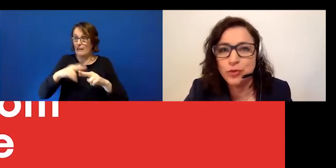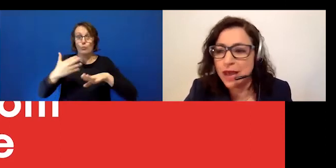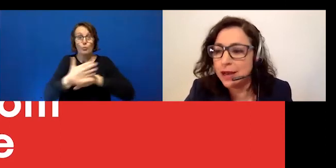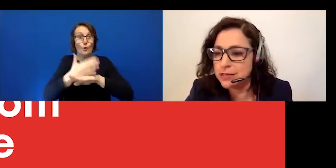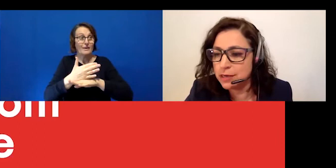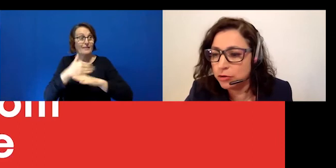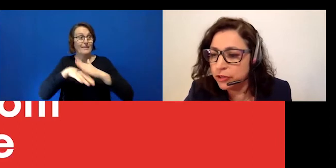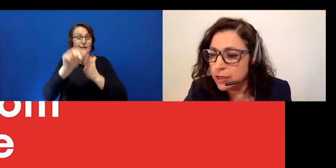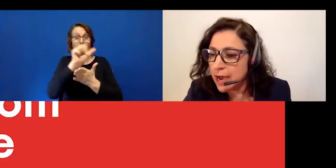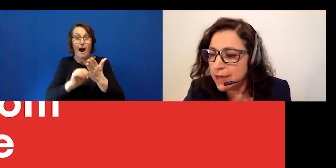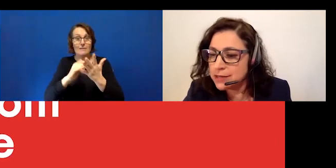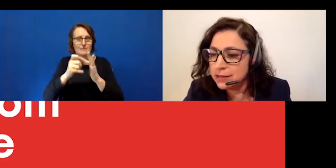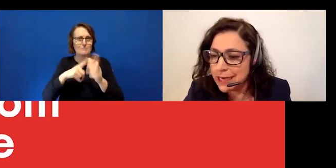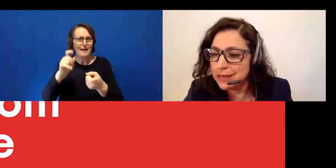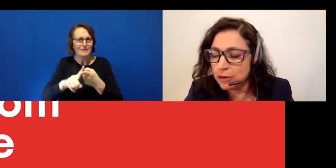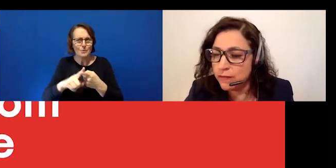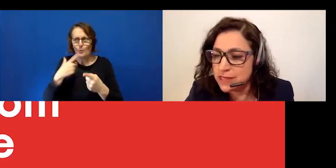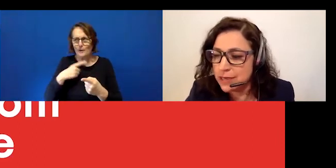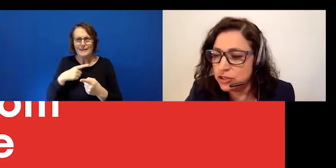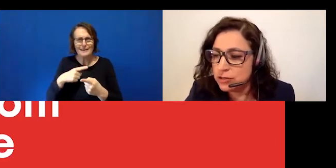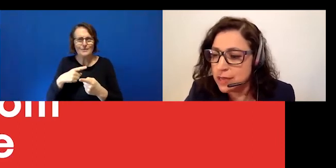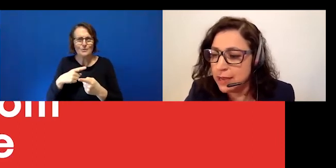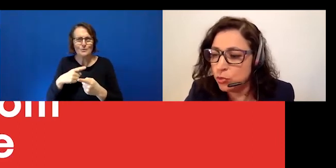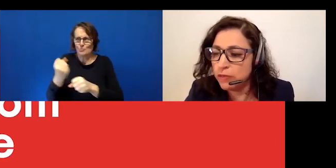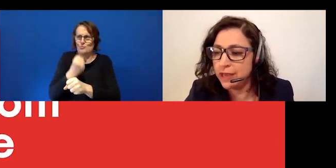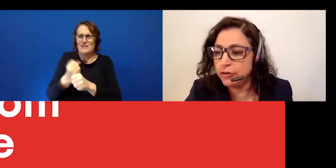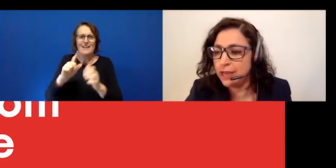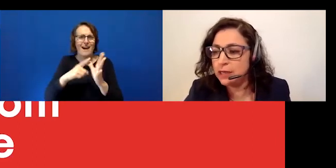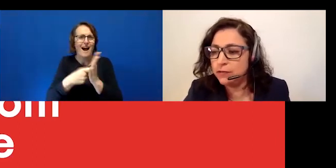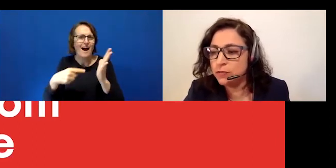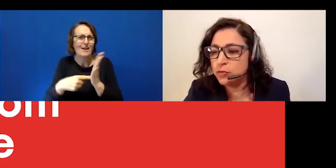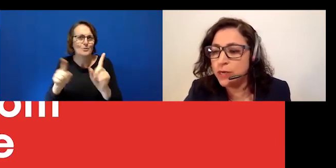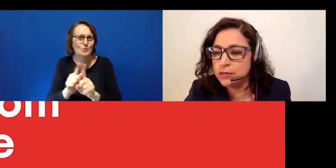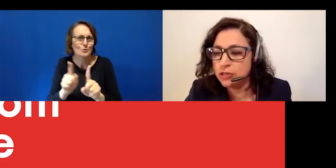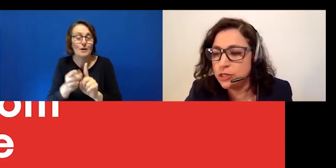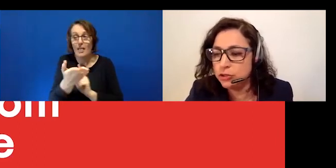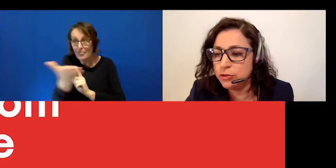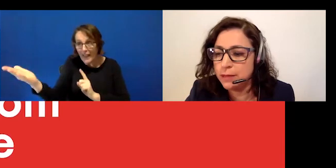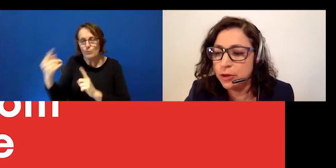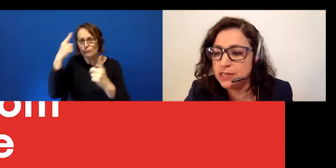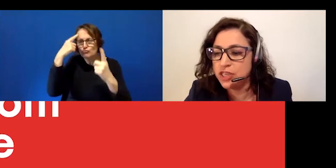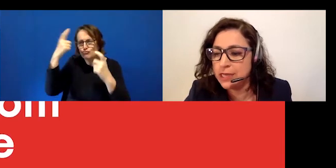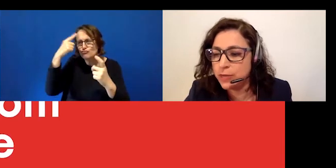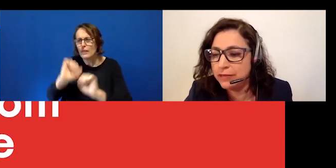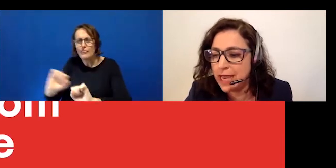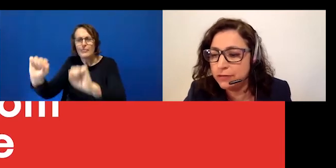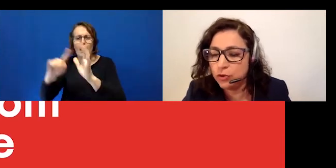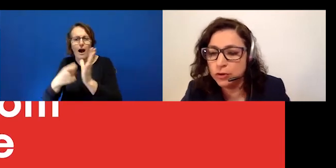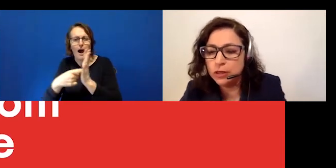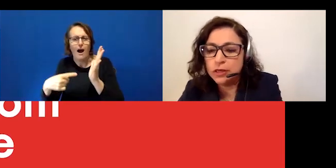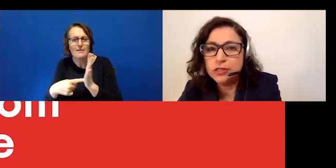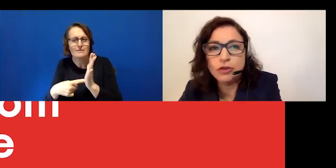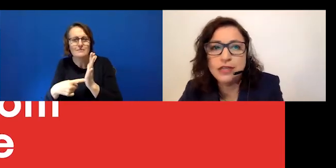engage with art itself? Artists are leading the conversations, and what they create informs the research we do and the policy change we advocate